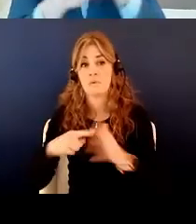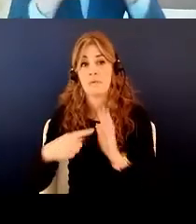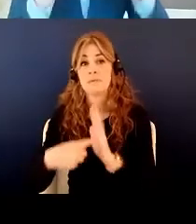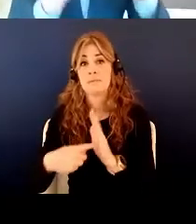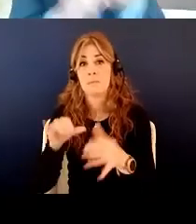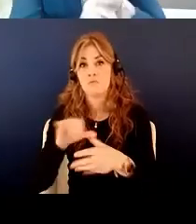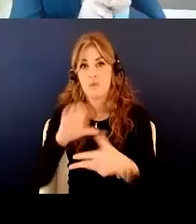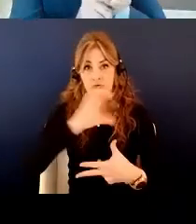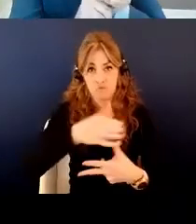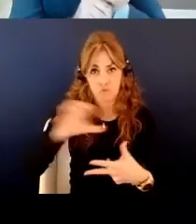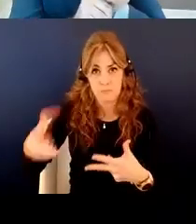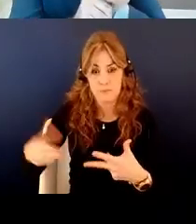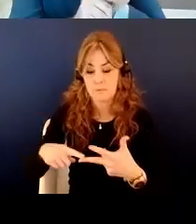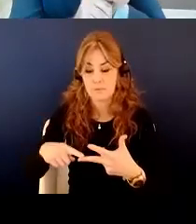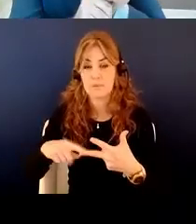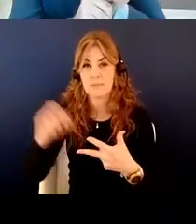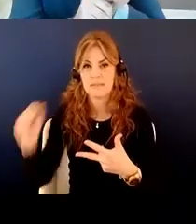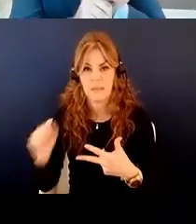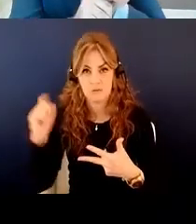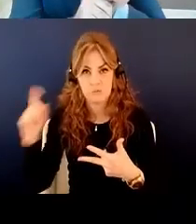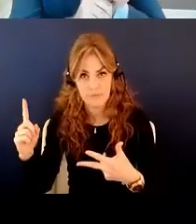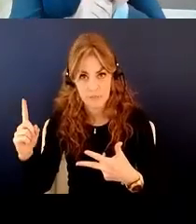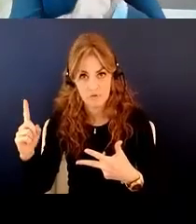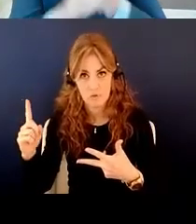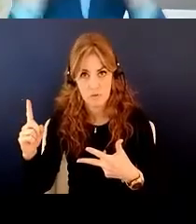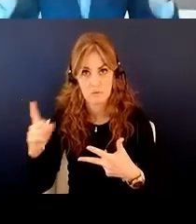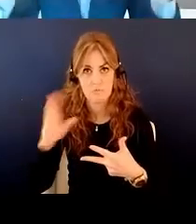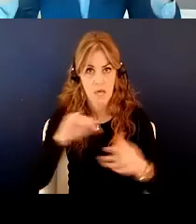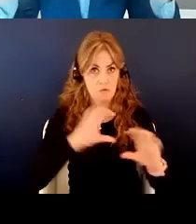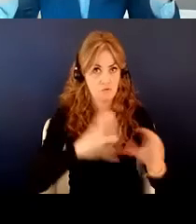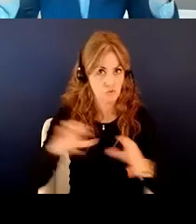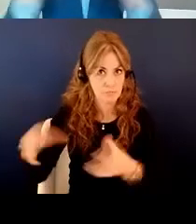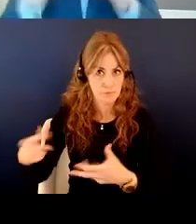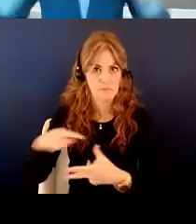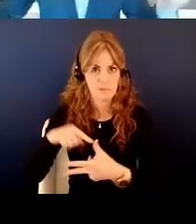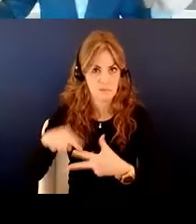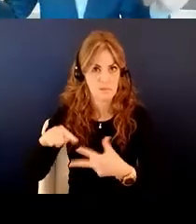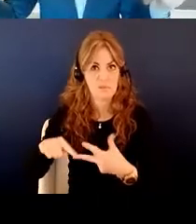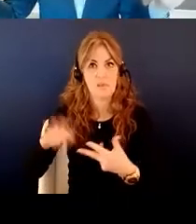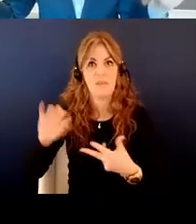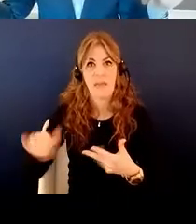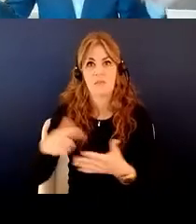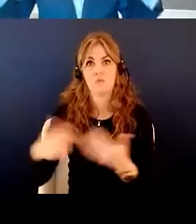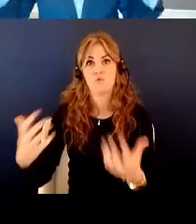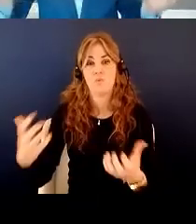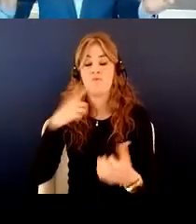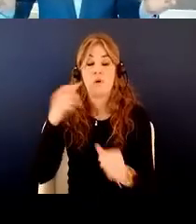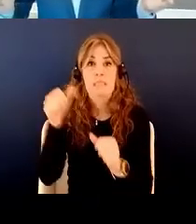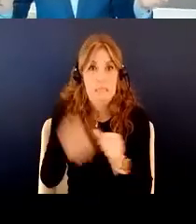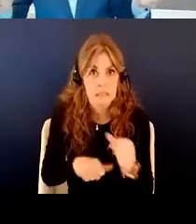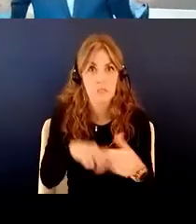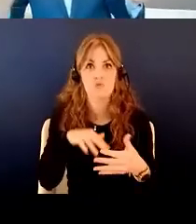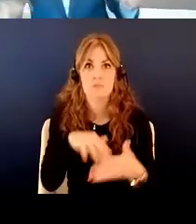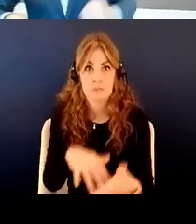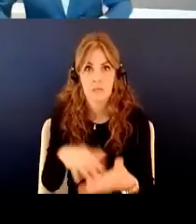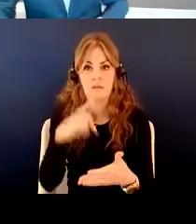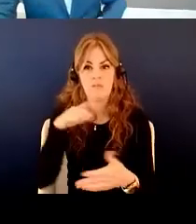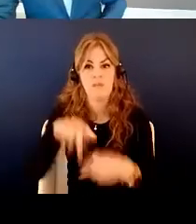by group, and the standard deviation by group. And that's what you're looking for from every study that's of this